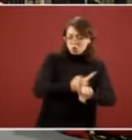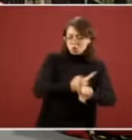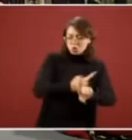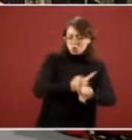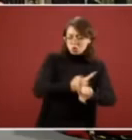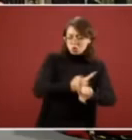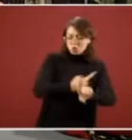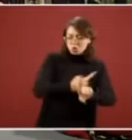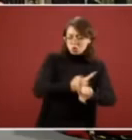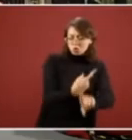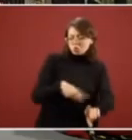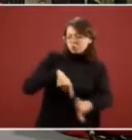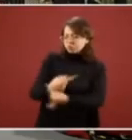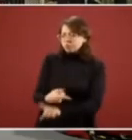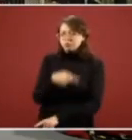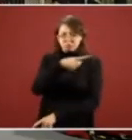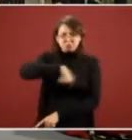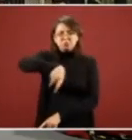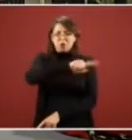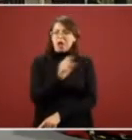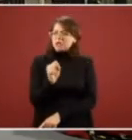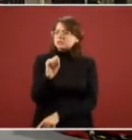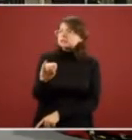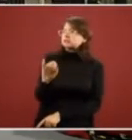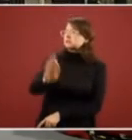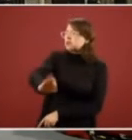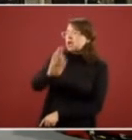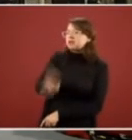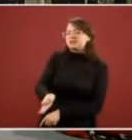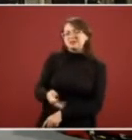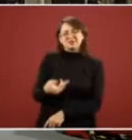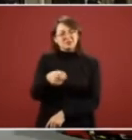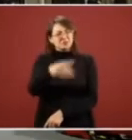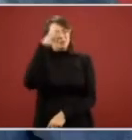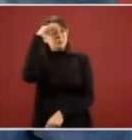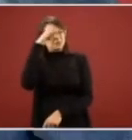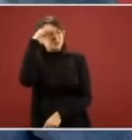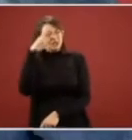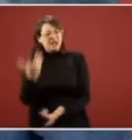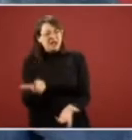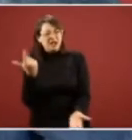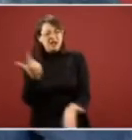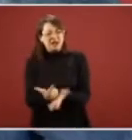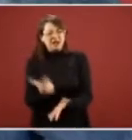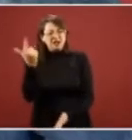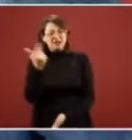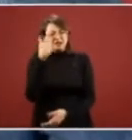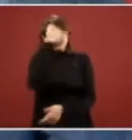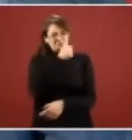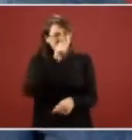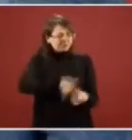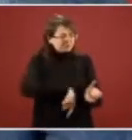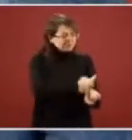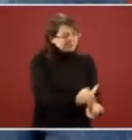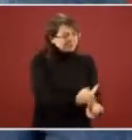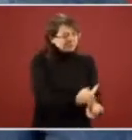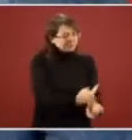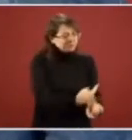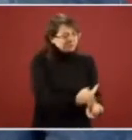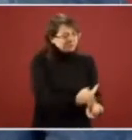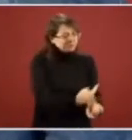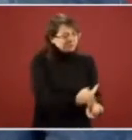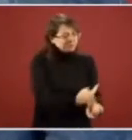it would be happening? Pues algunos padres, algunos religiosos abusan de la confianza de la